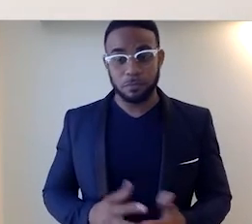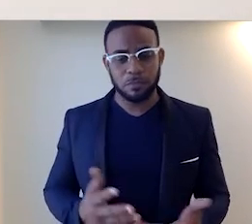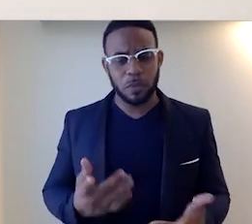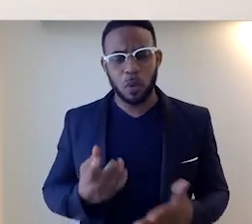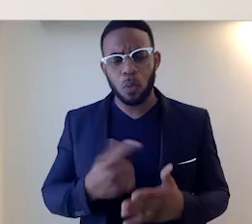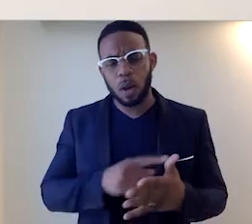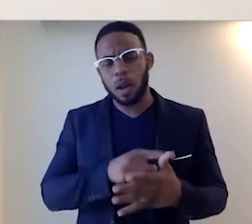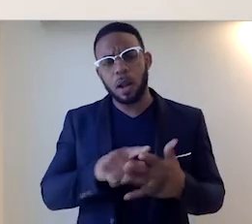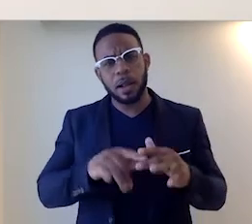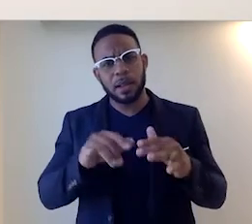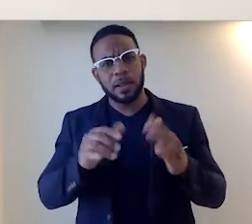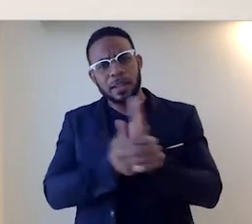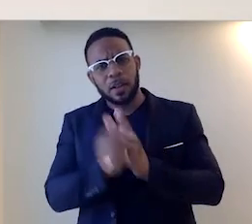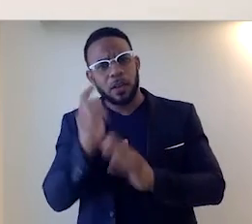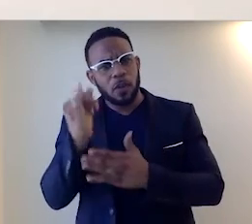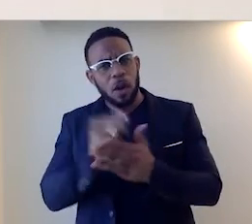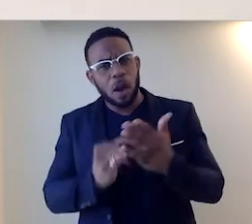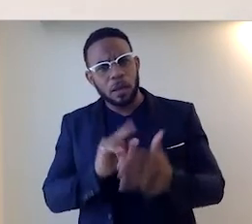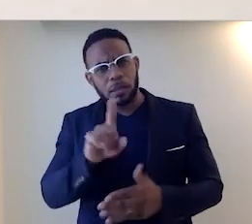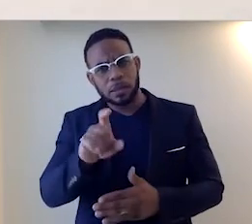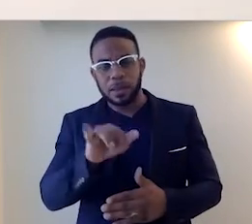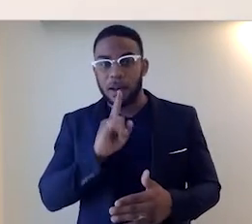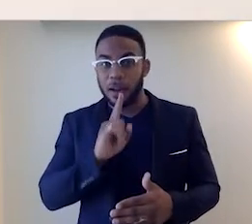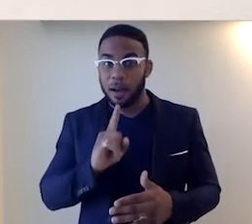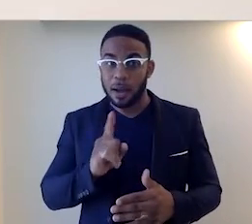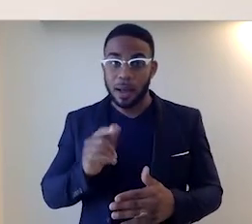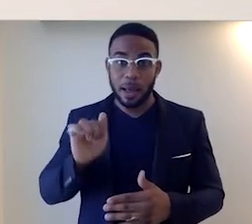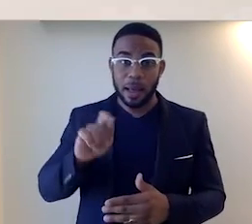what are the skills of an artist that are